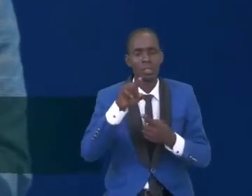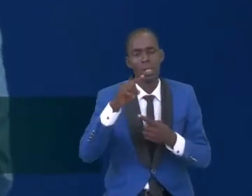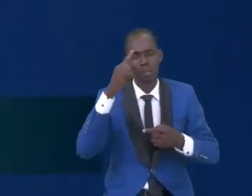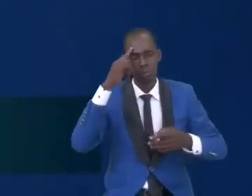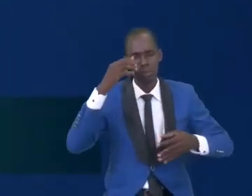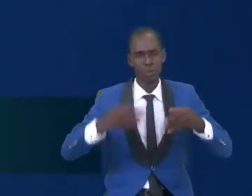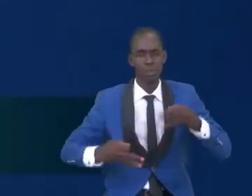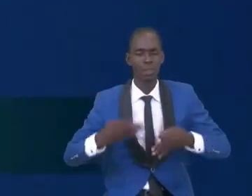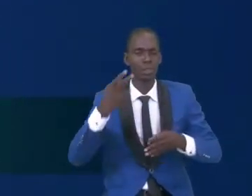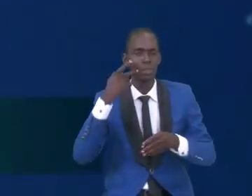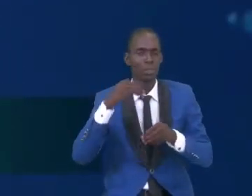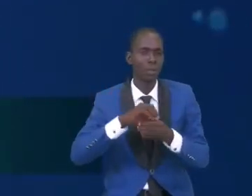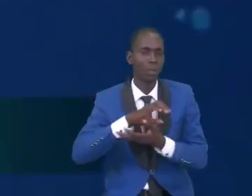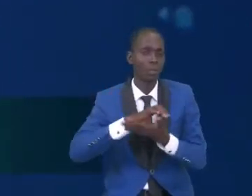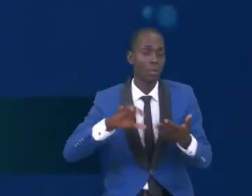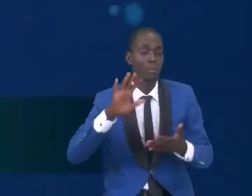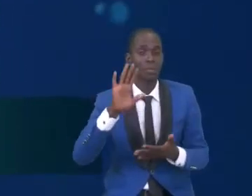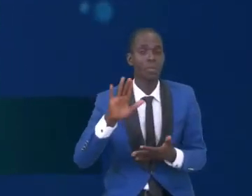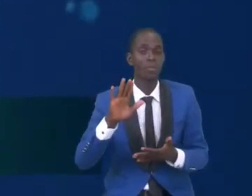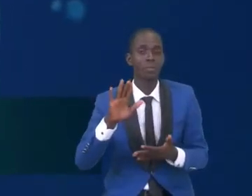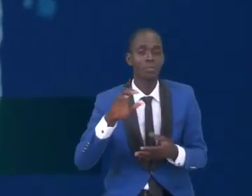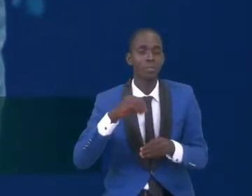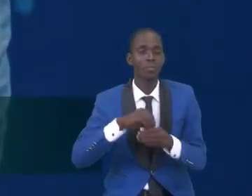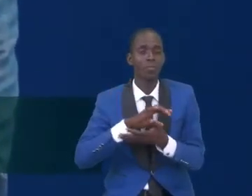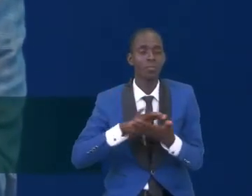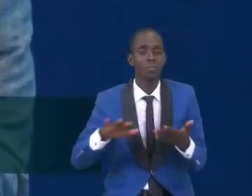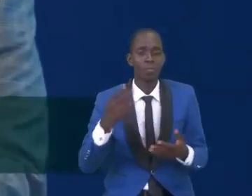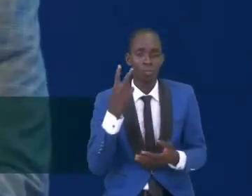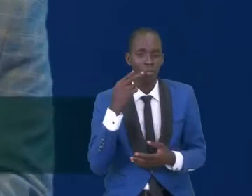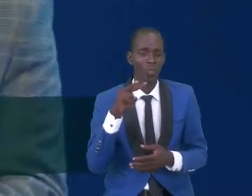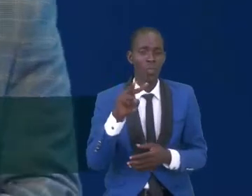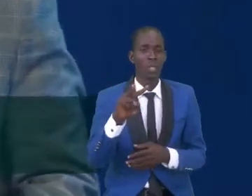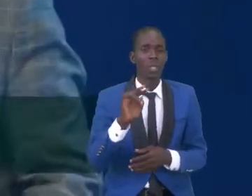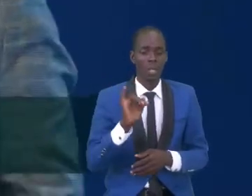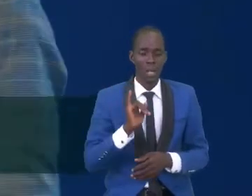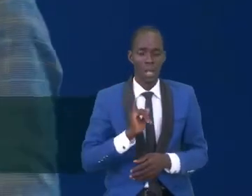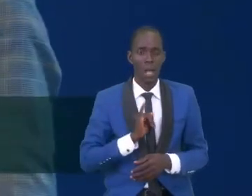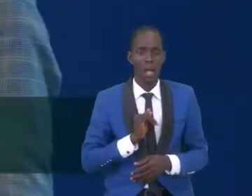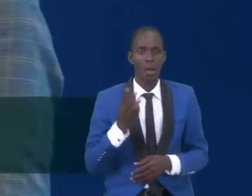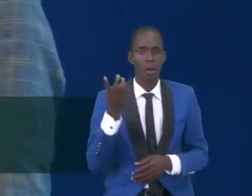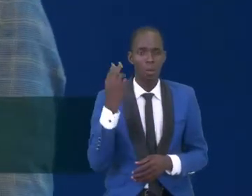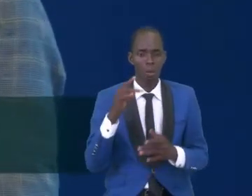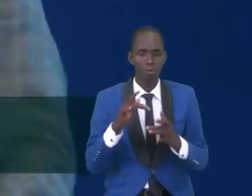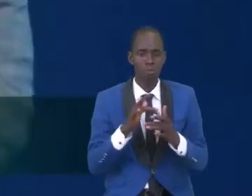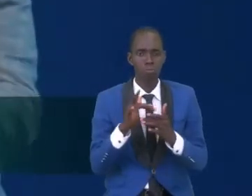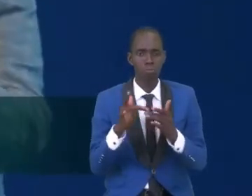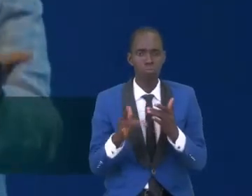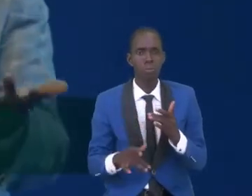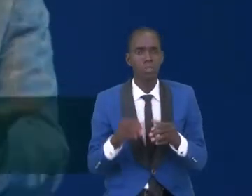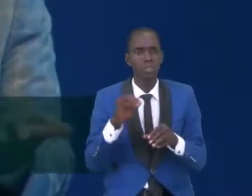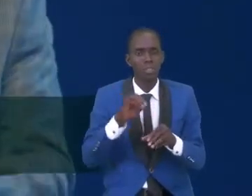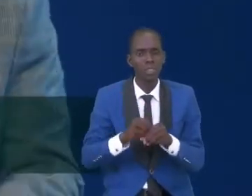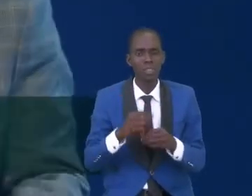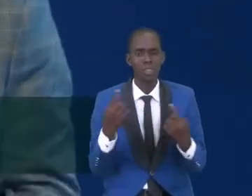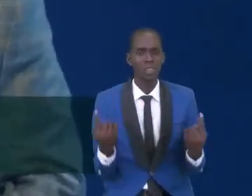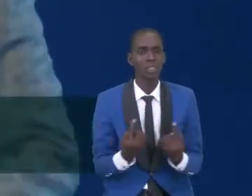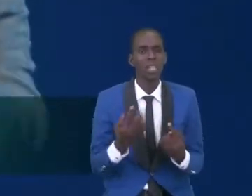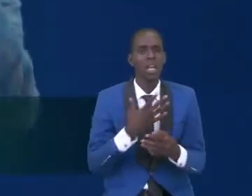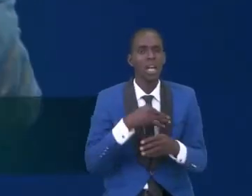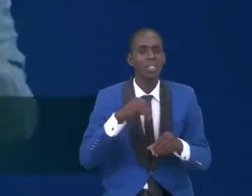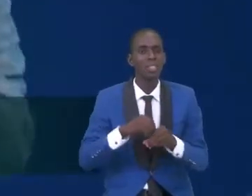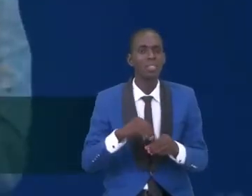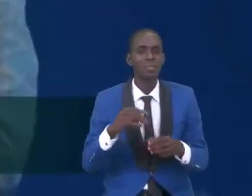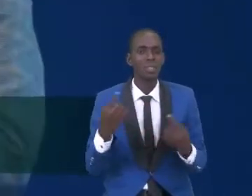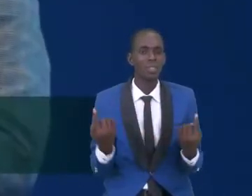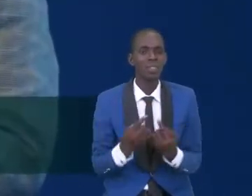verse 5. In verse 5, behold, I was shapen in iniquity, and in sin did my